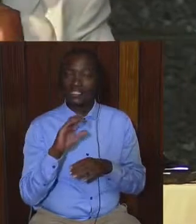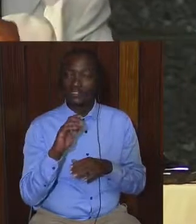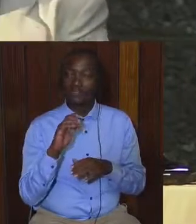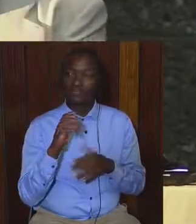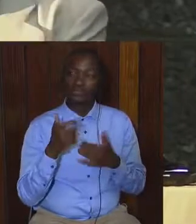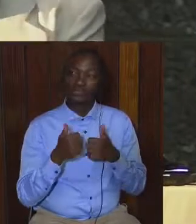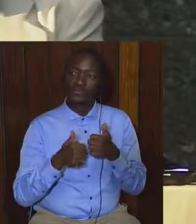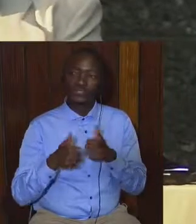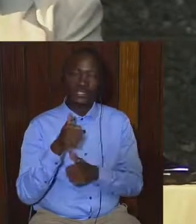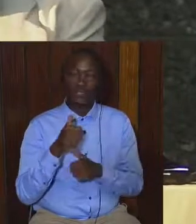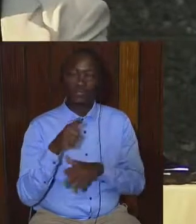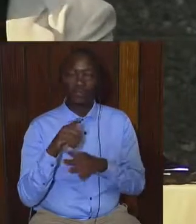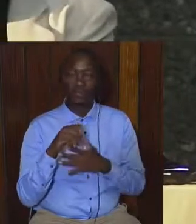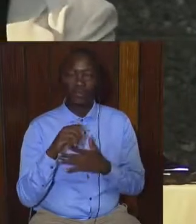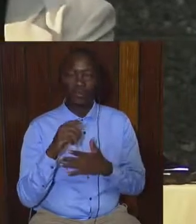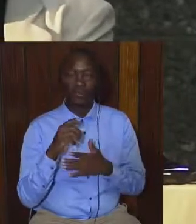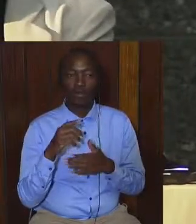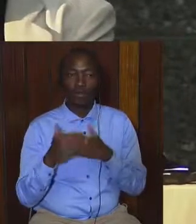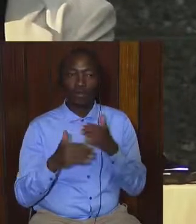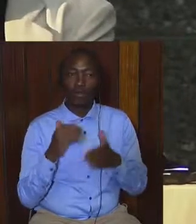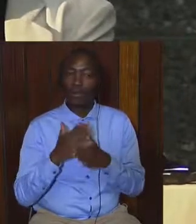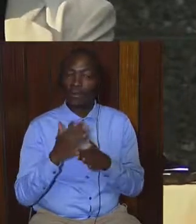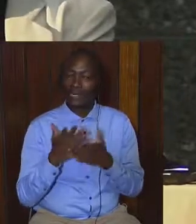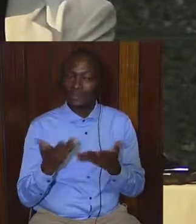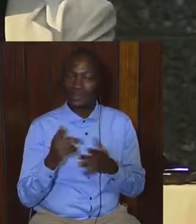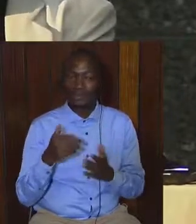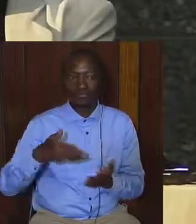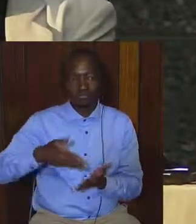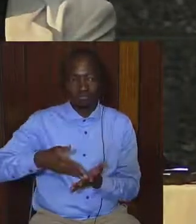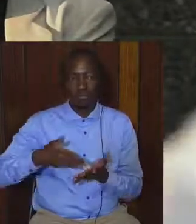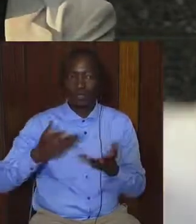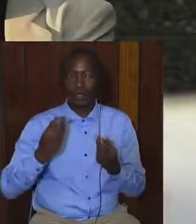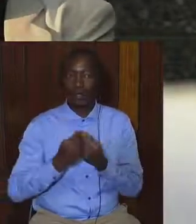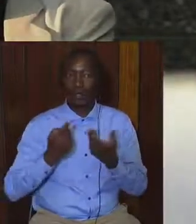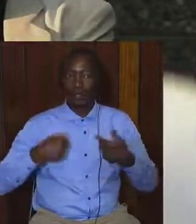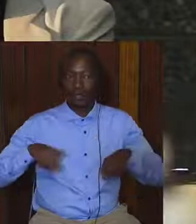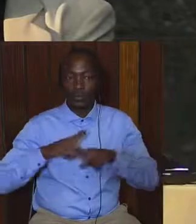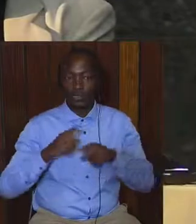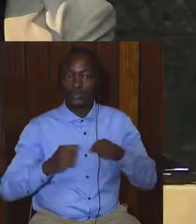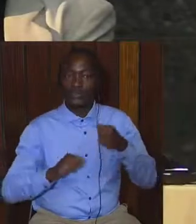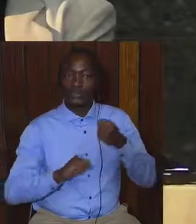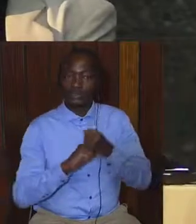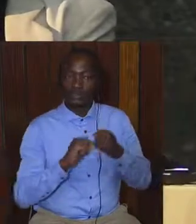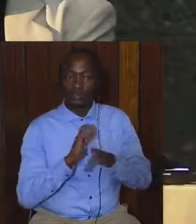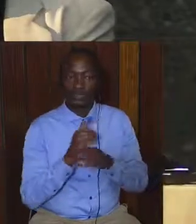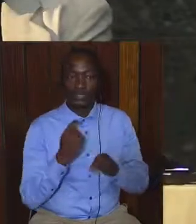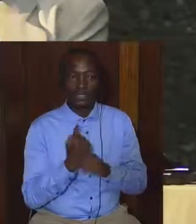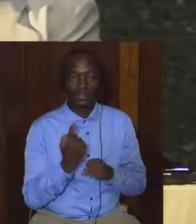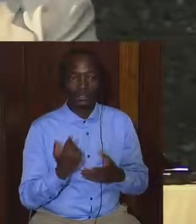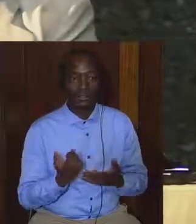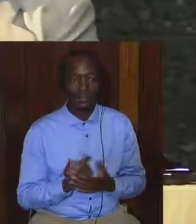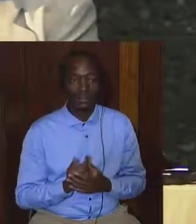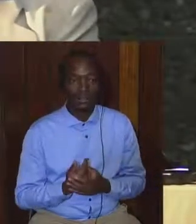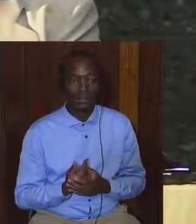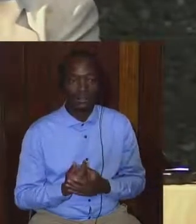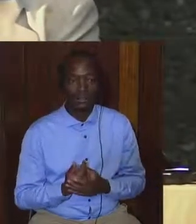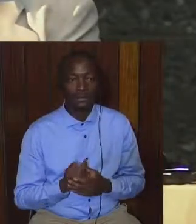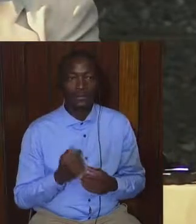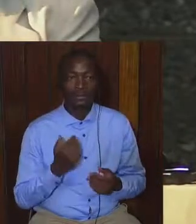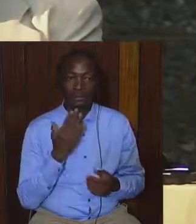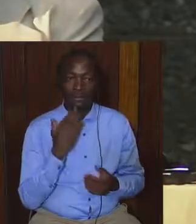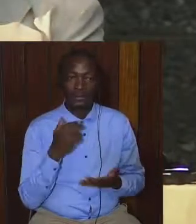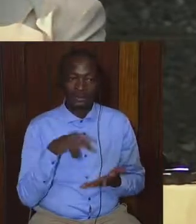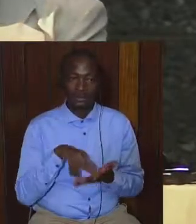Gautrain, Tsepo Kube. He is also in attendance with us. He's supporting the Gautrain team. Tsepo, apologies for that, but you